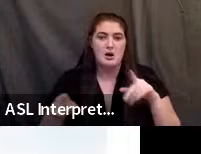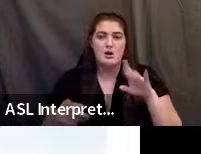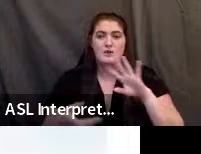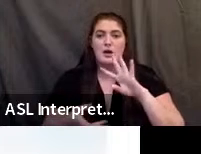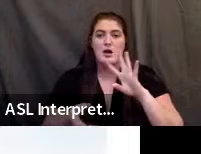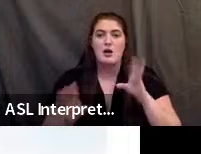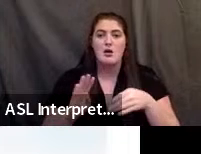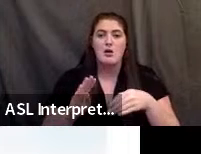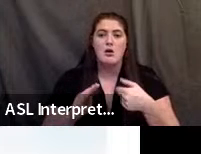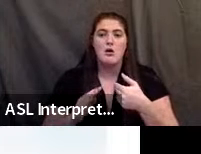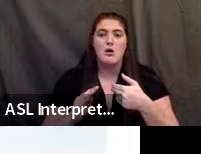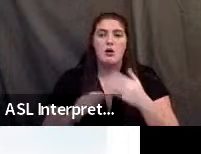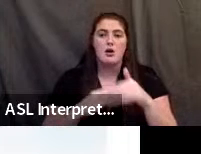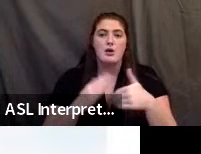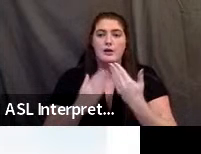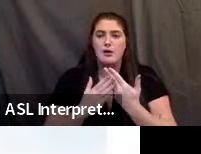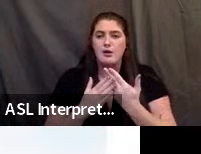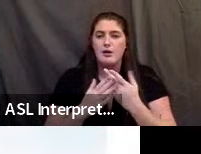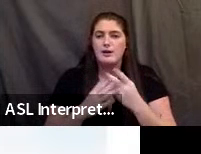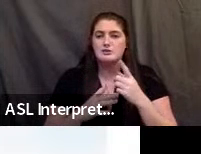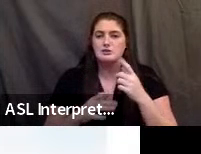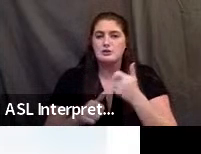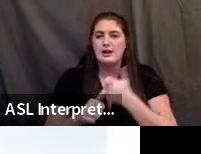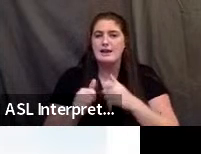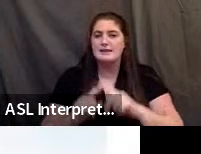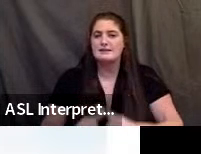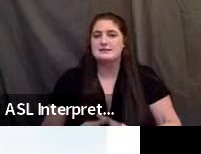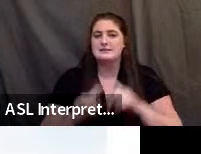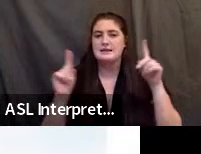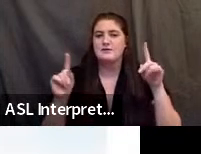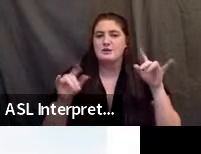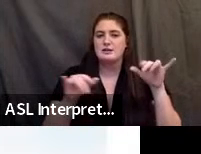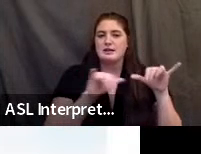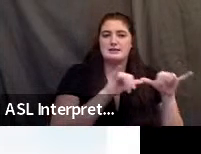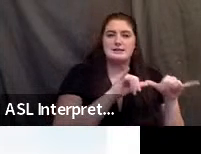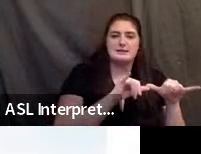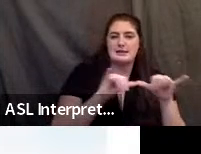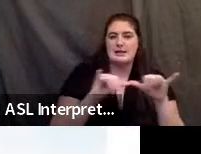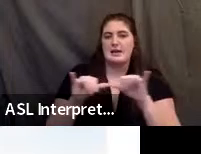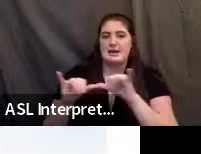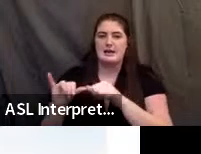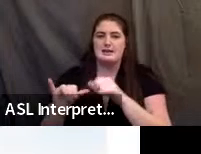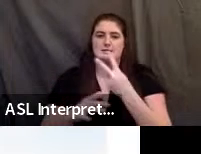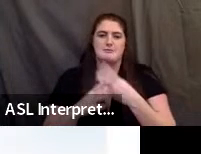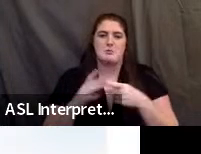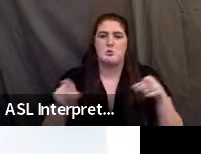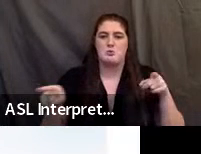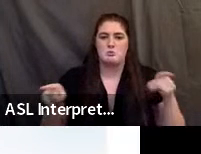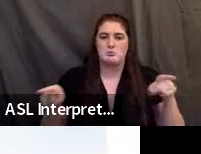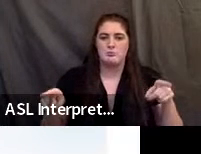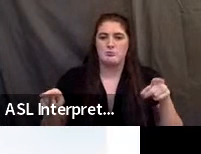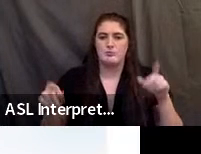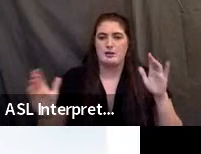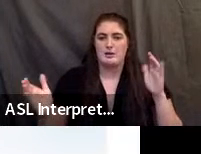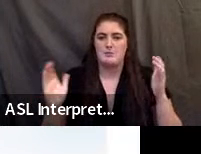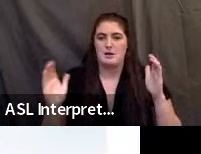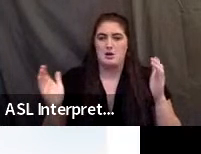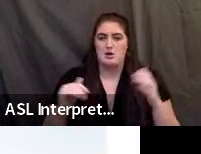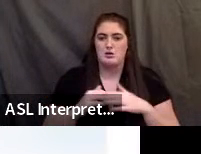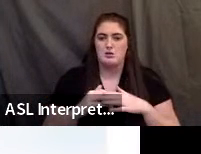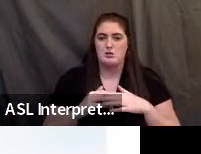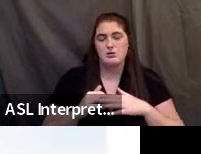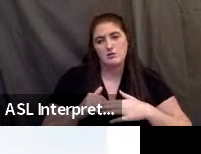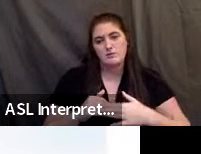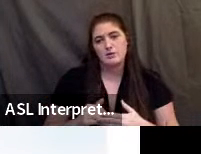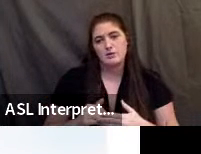same? Is there any difference in the size of those units compared to the regular